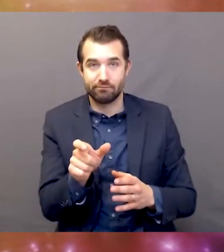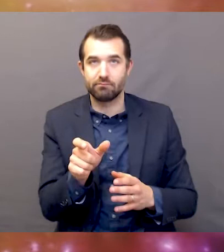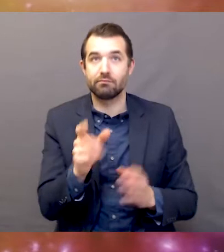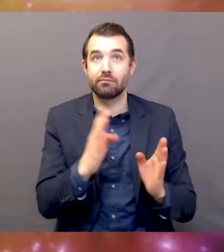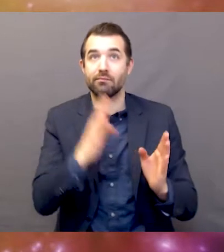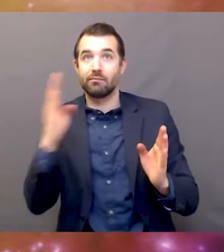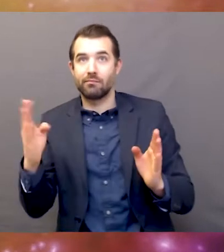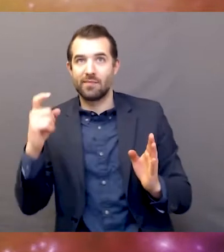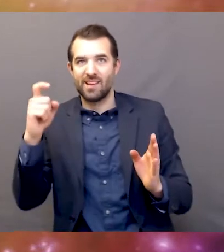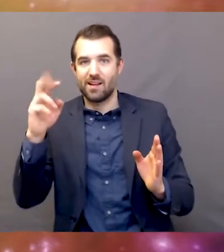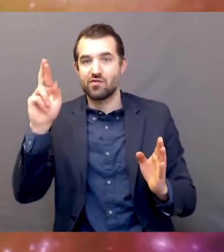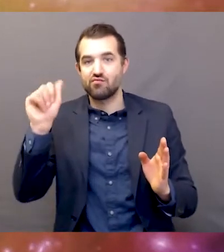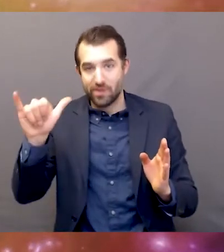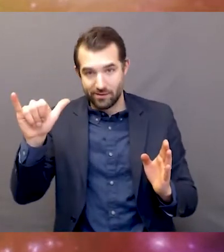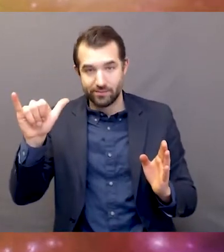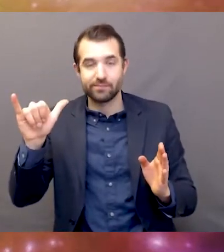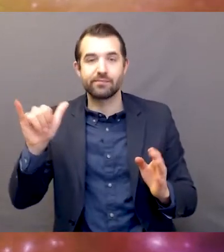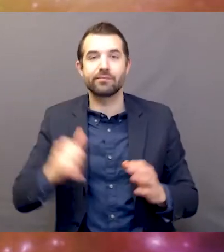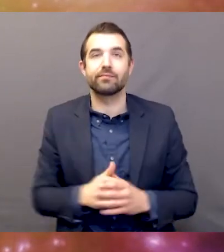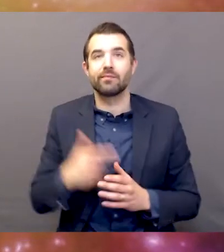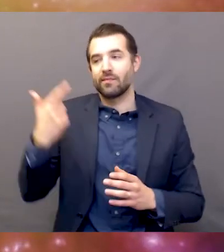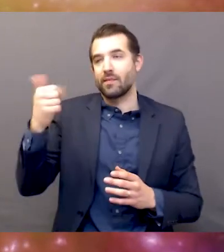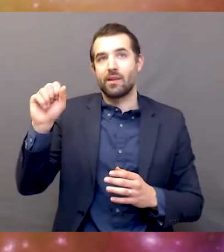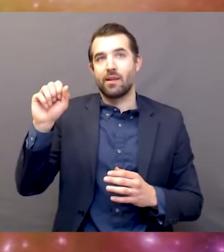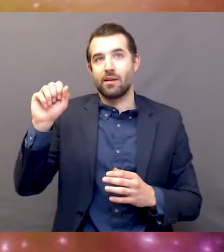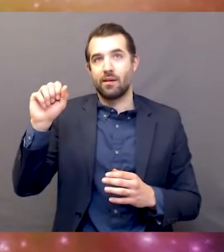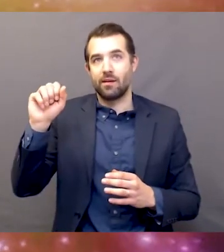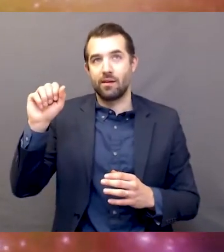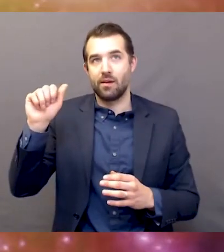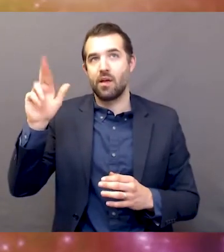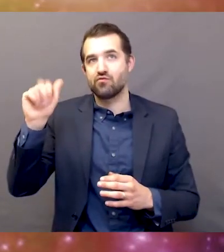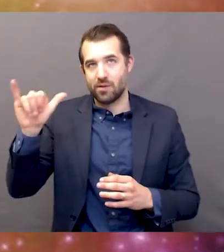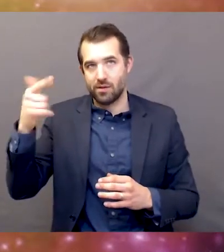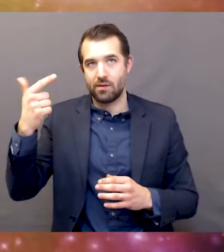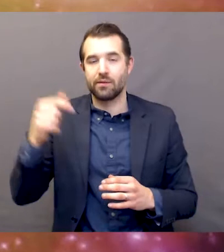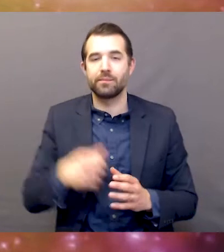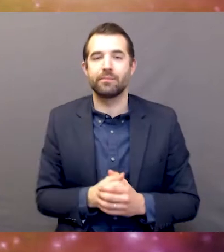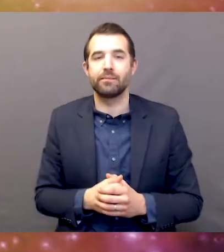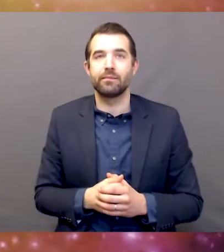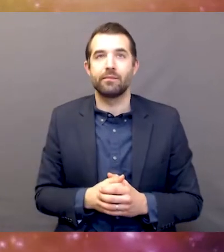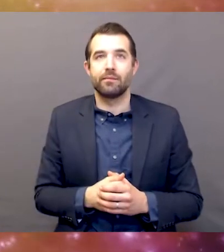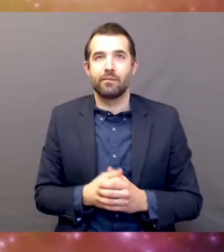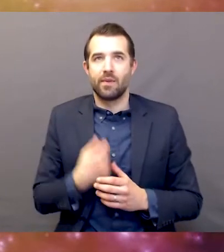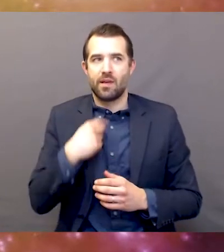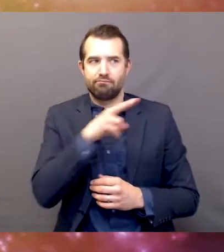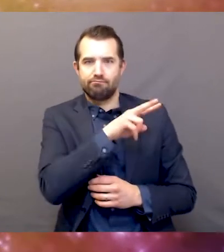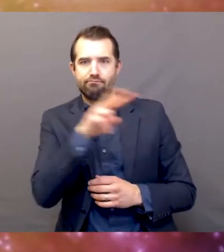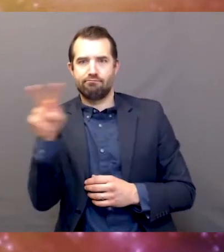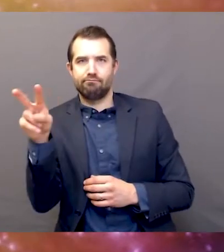gamma rays. While the radio waves make it all the way to the ground, and there's a perfect window in the optical to which our eyes have evolved to